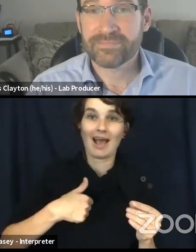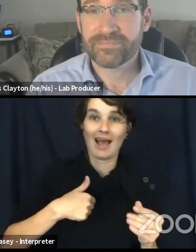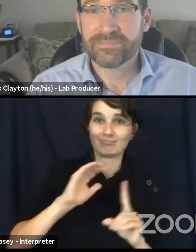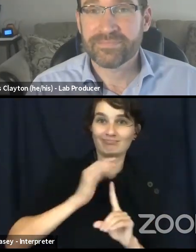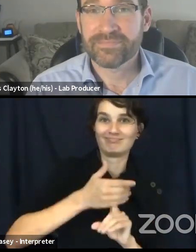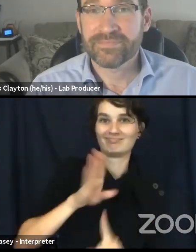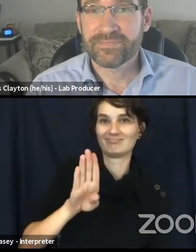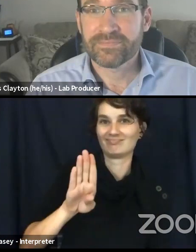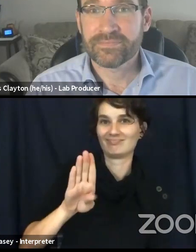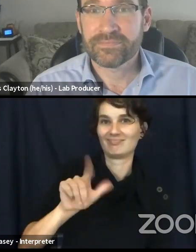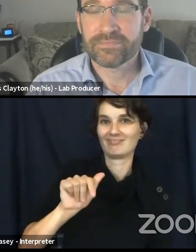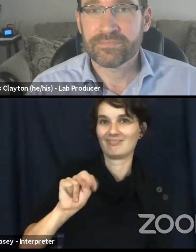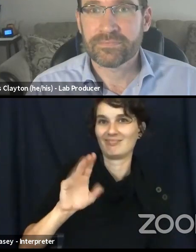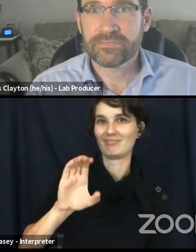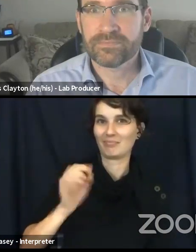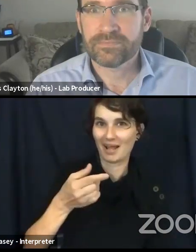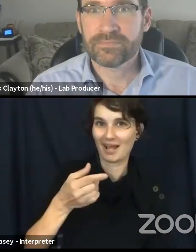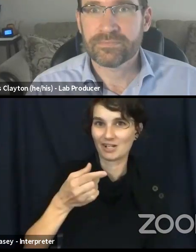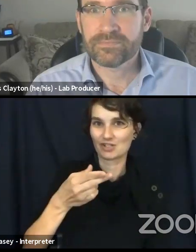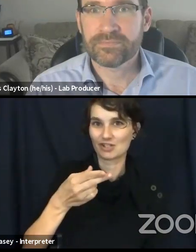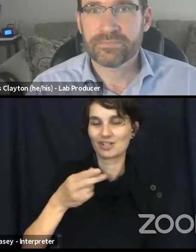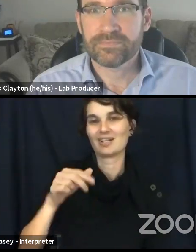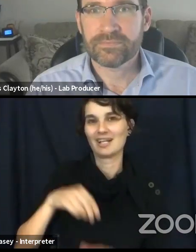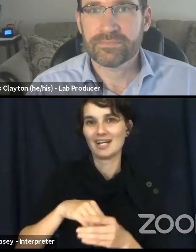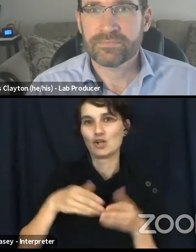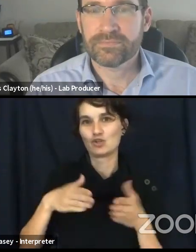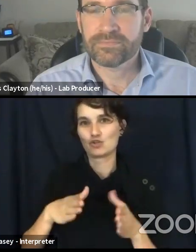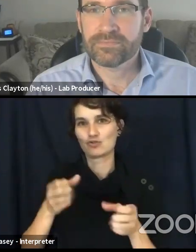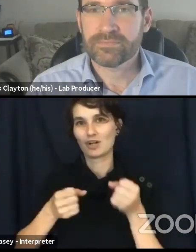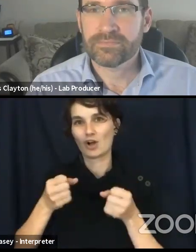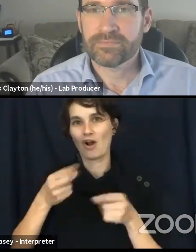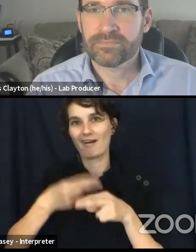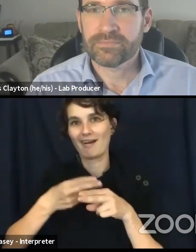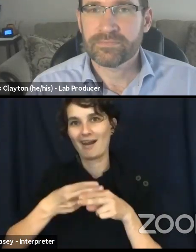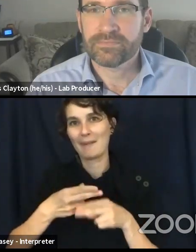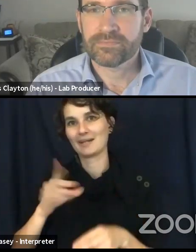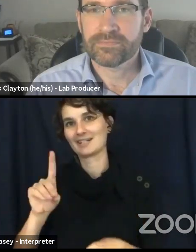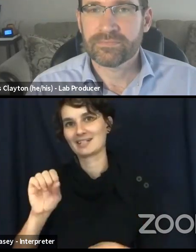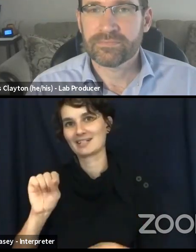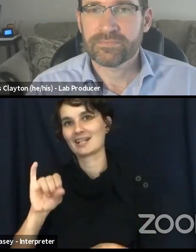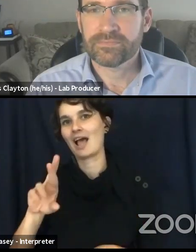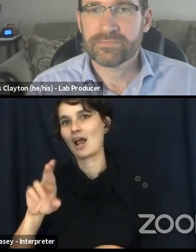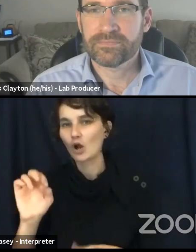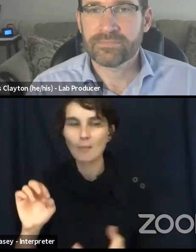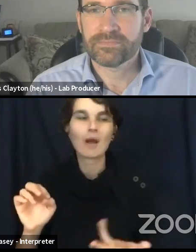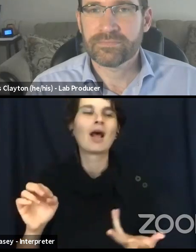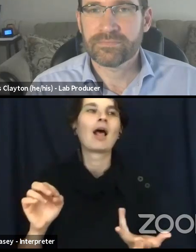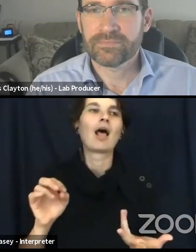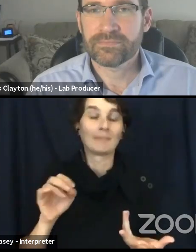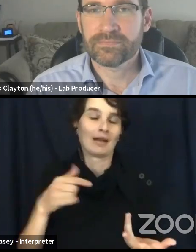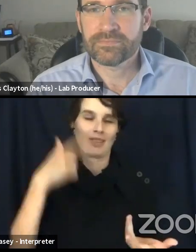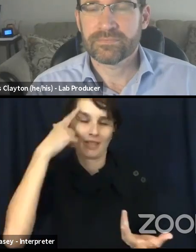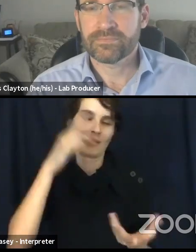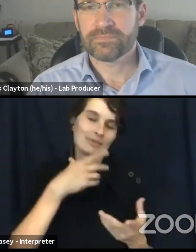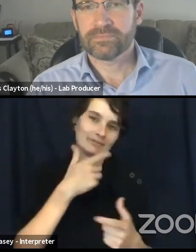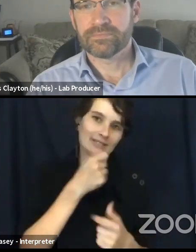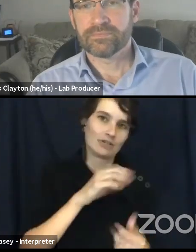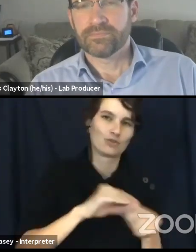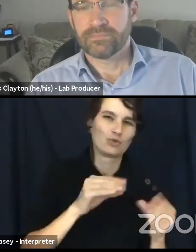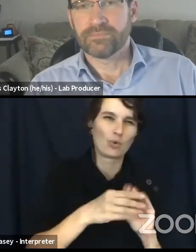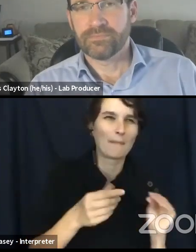realized this of like, oh, this is a really interesting story, but like, how can I also like craft stories that feel like a more direct reflection of